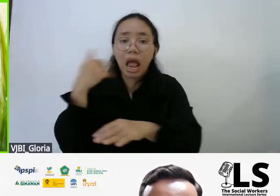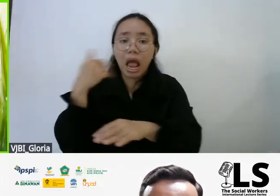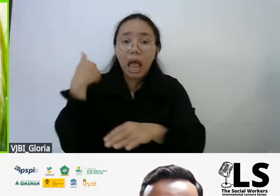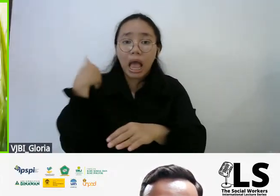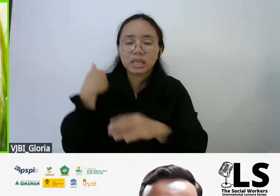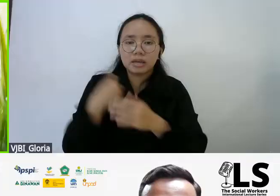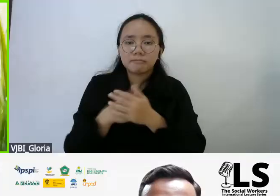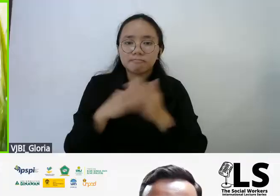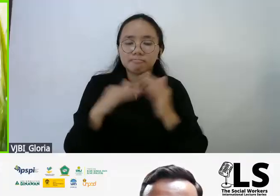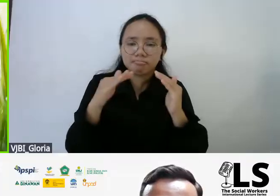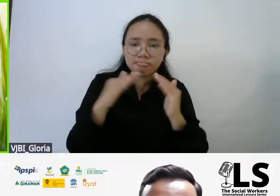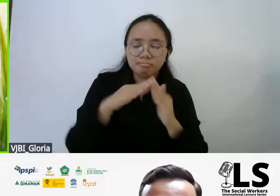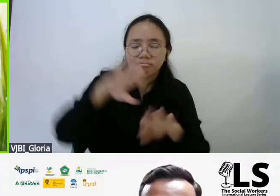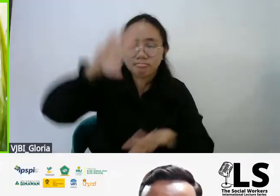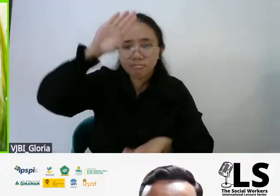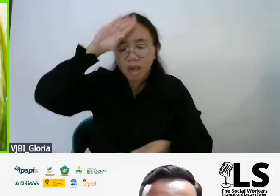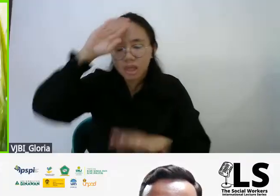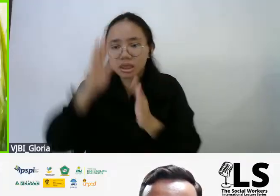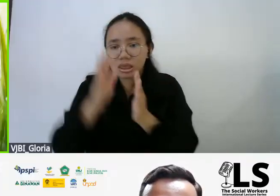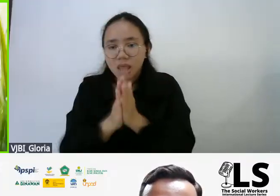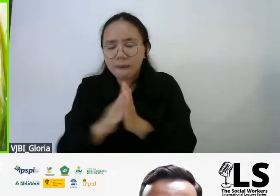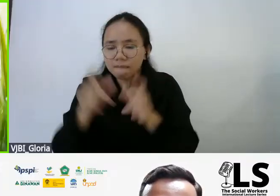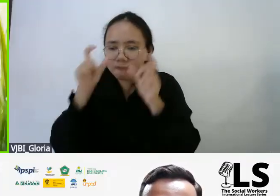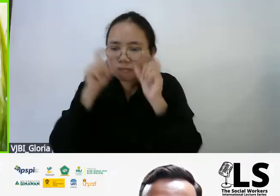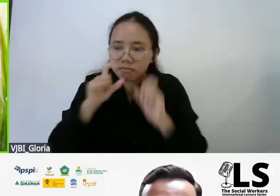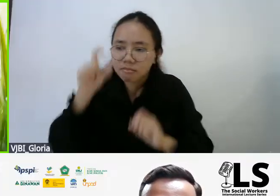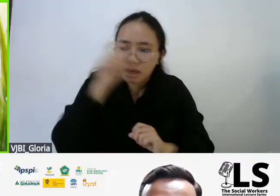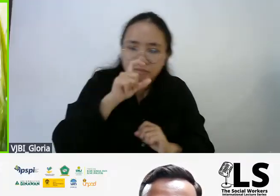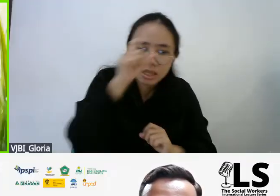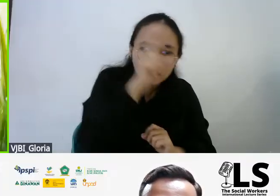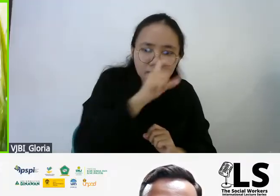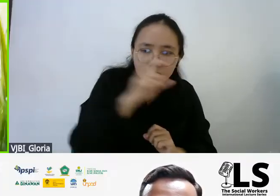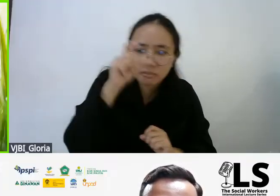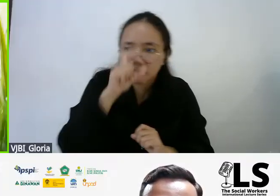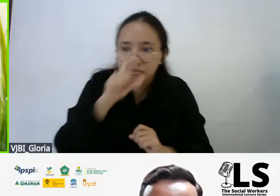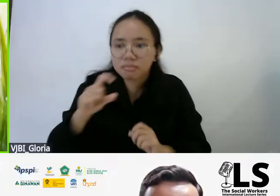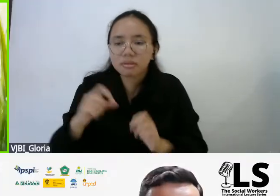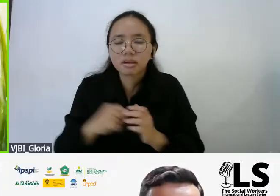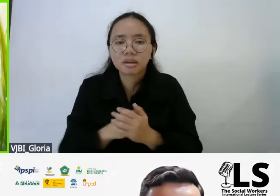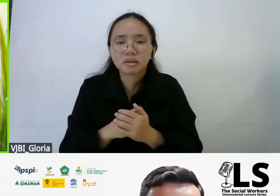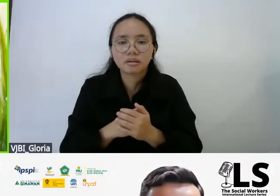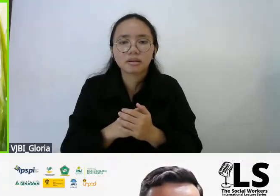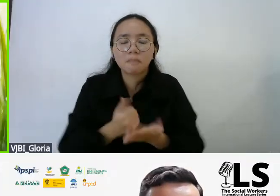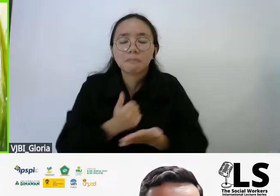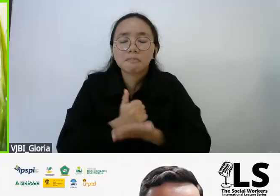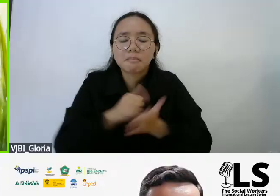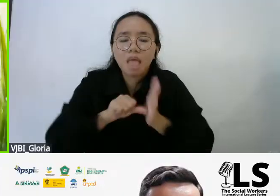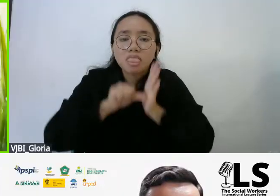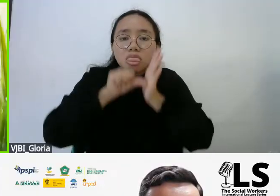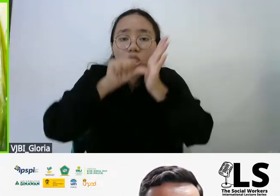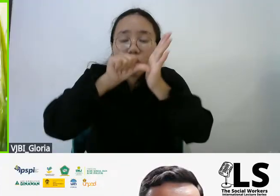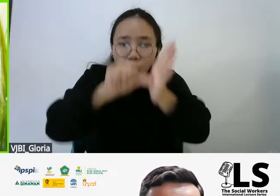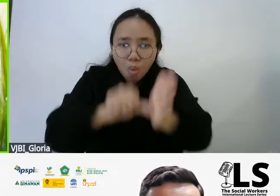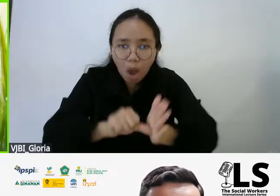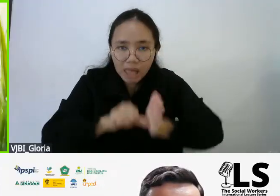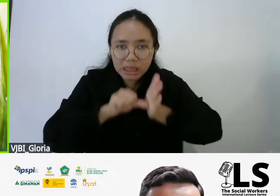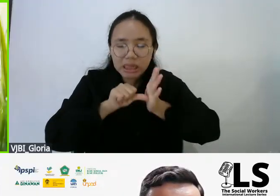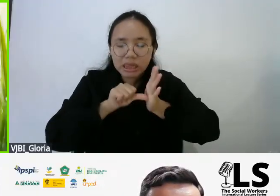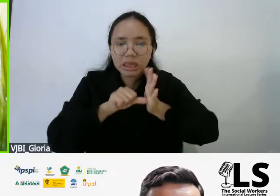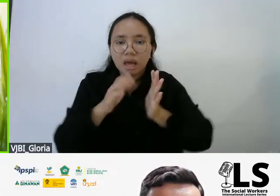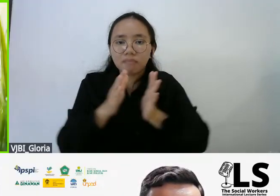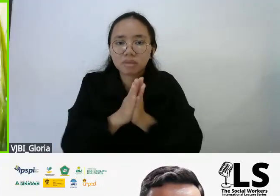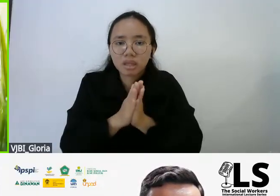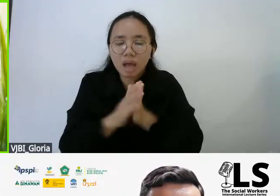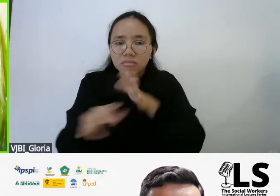and we got a producer. We wrote up a script and we did a half an hour on